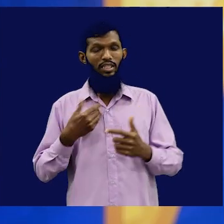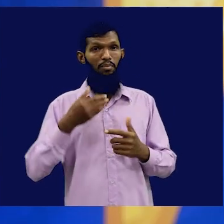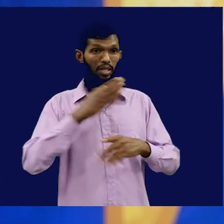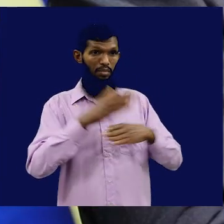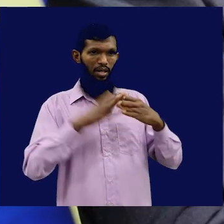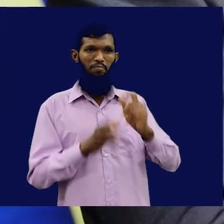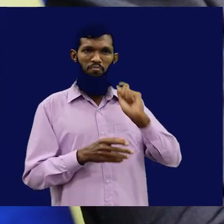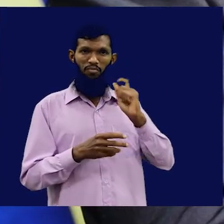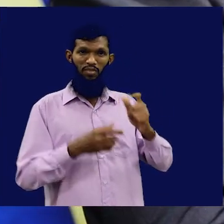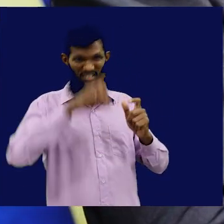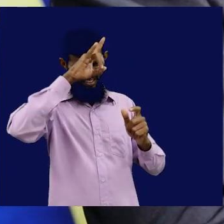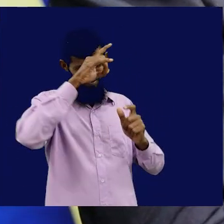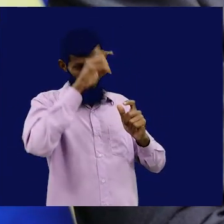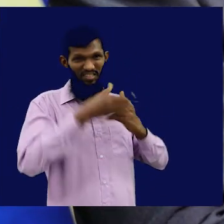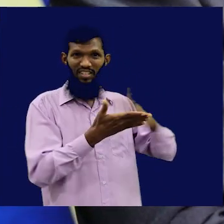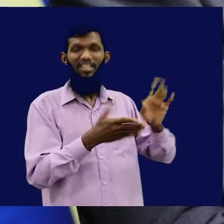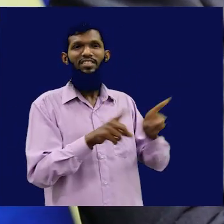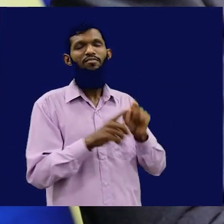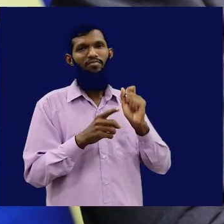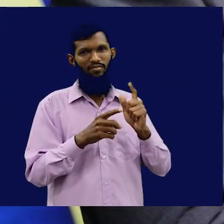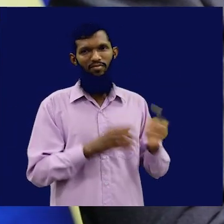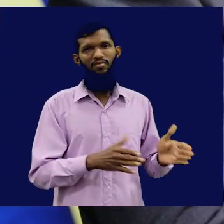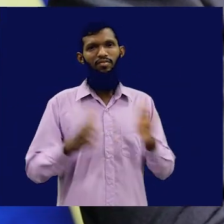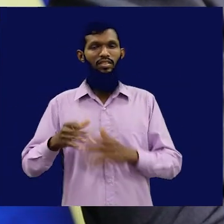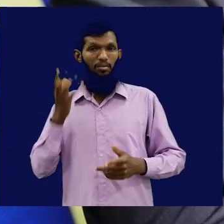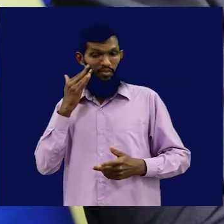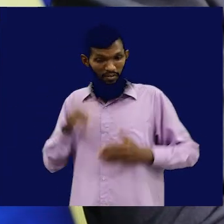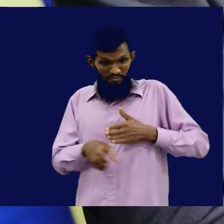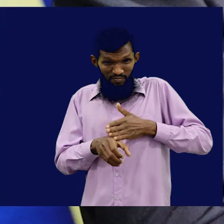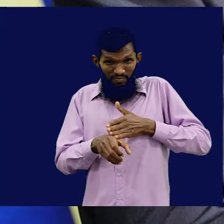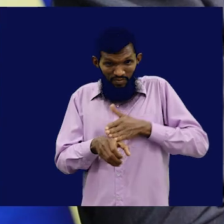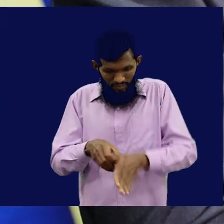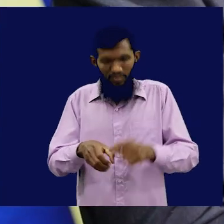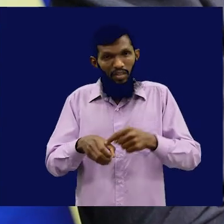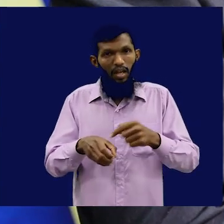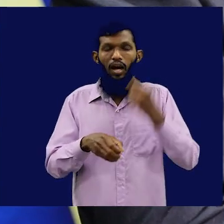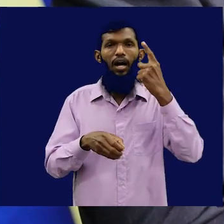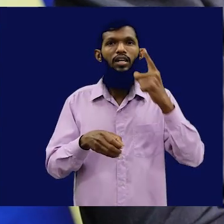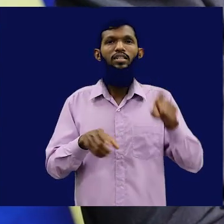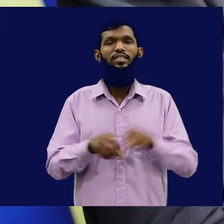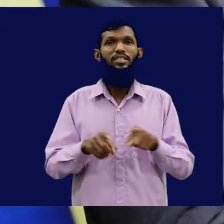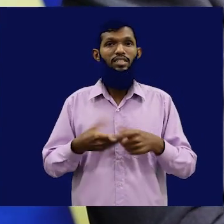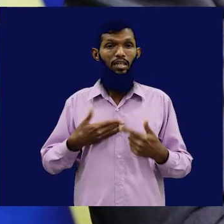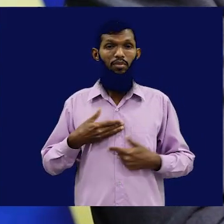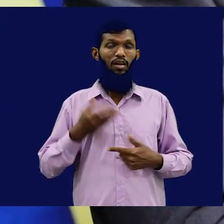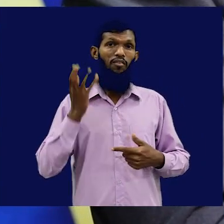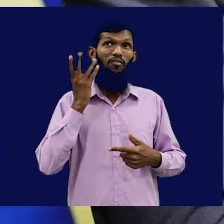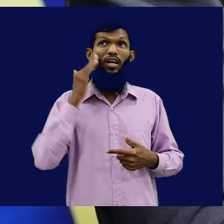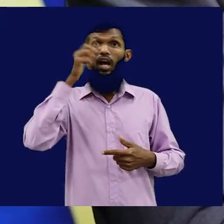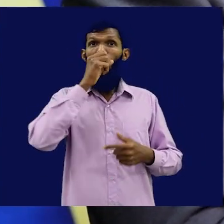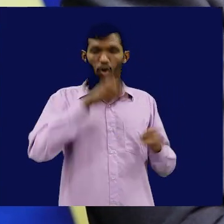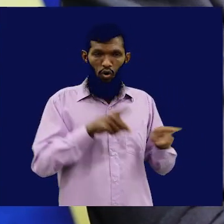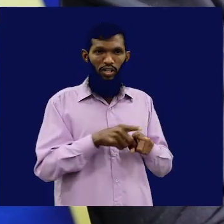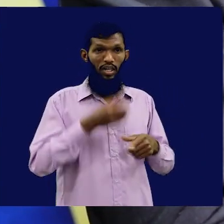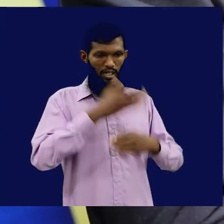salam. When he slaughters his sacrifice, or Hadir, he is reminded of the great event when our father Ibrahim, may Allah exalt